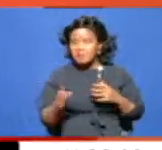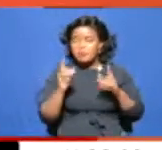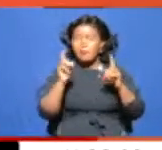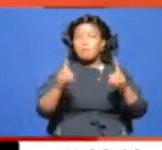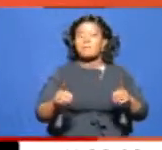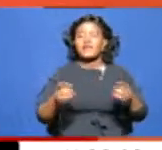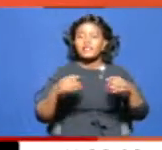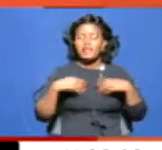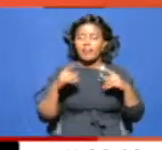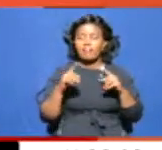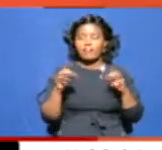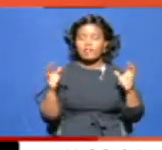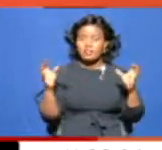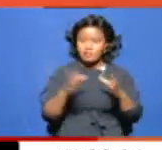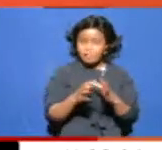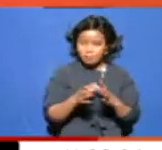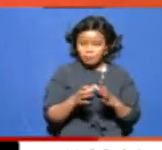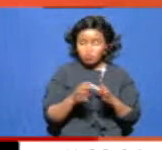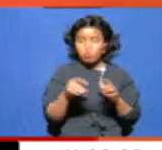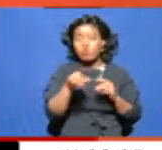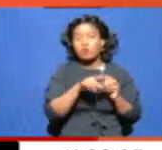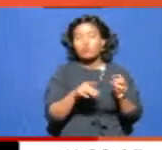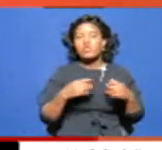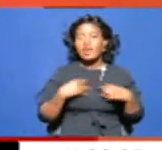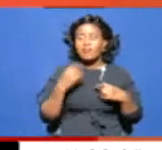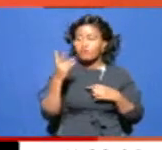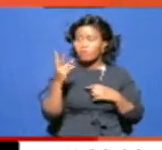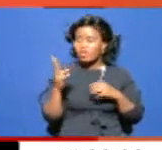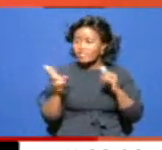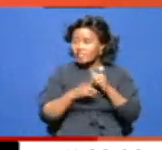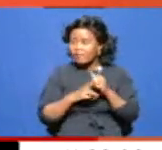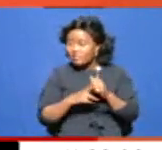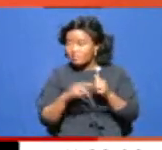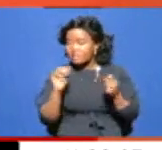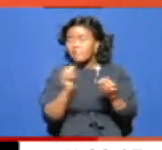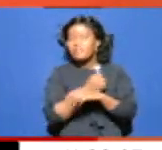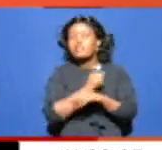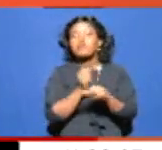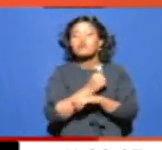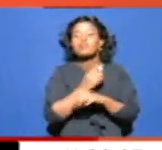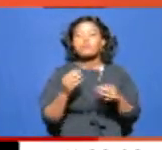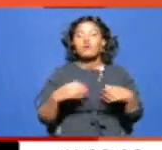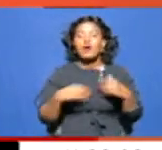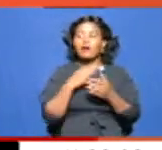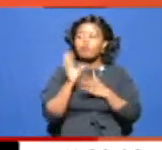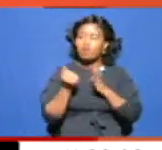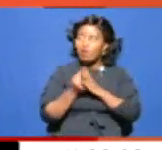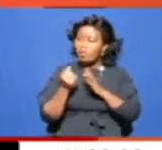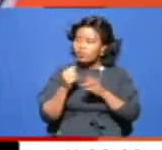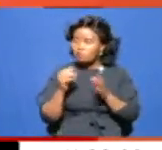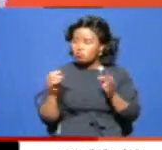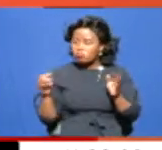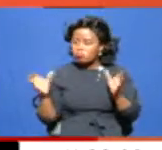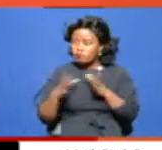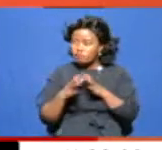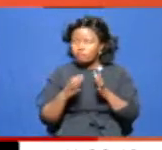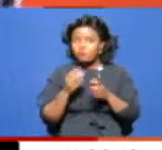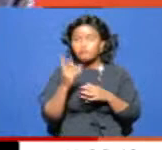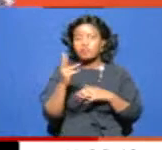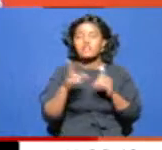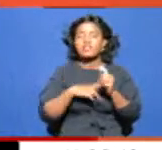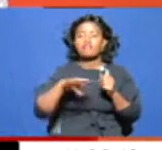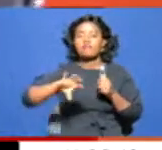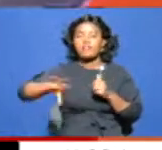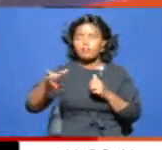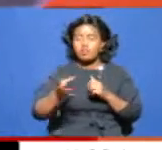have 47 counties, right? Well, you can't have a team from the 47 counties because you'll have a very big league. So other counties can merge.